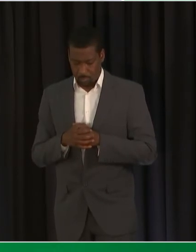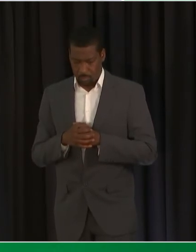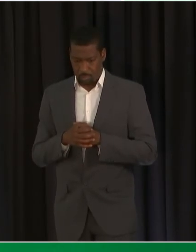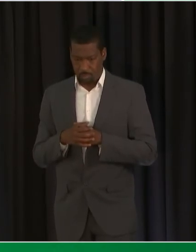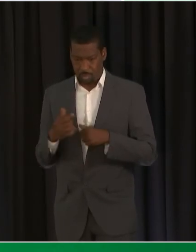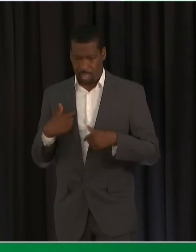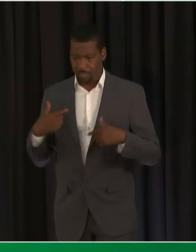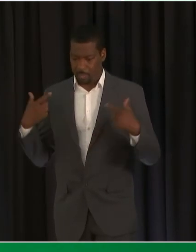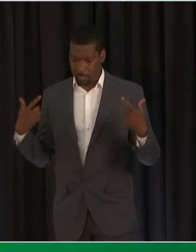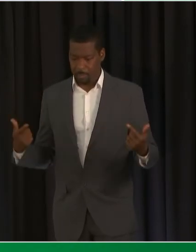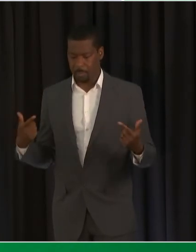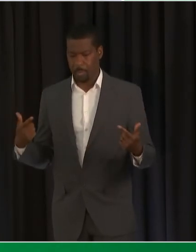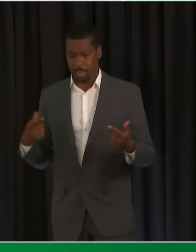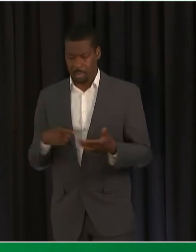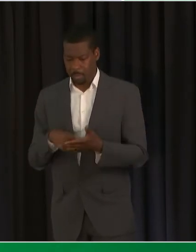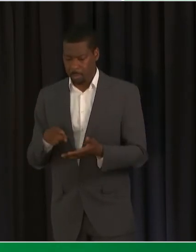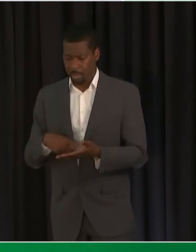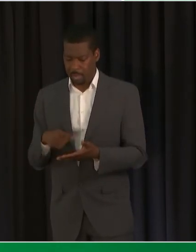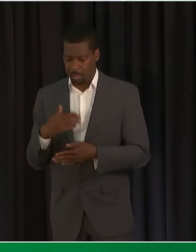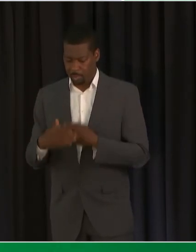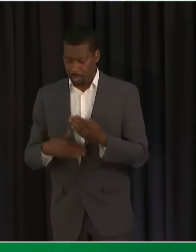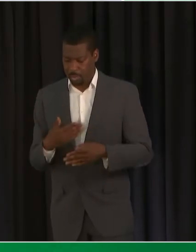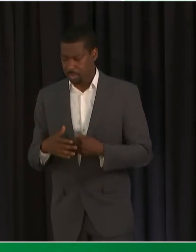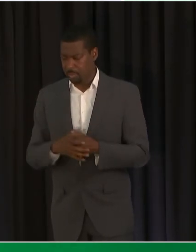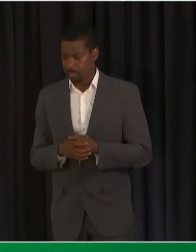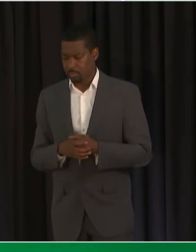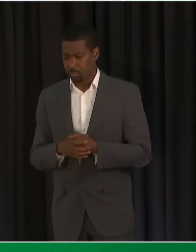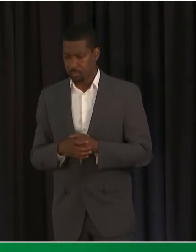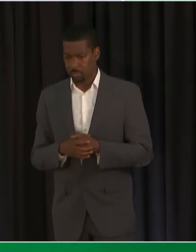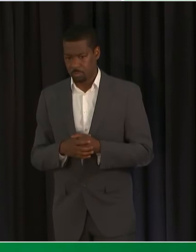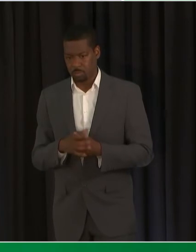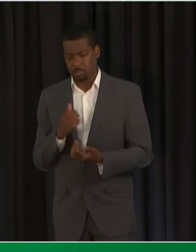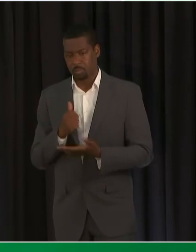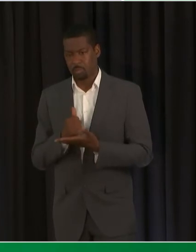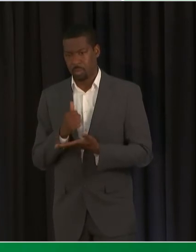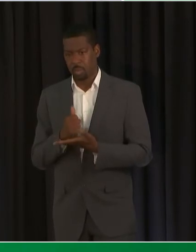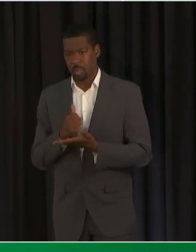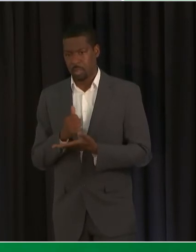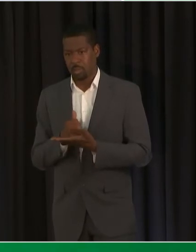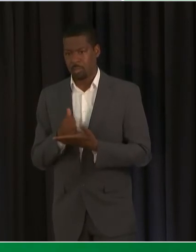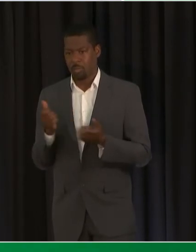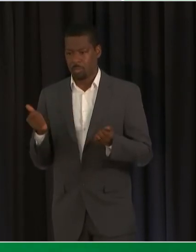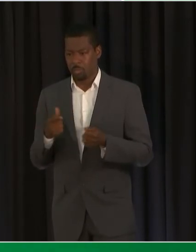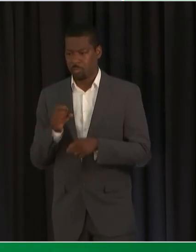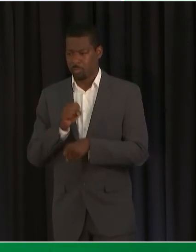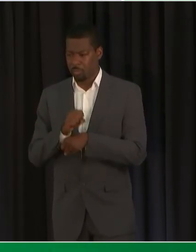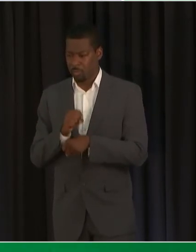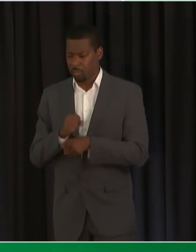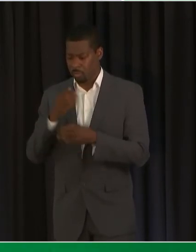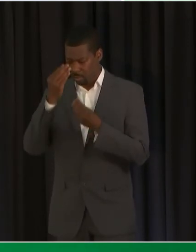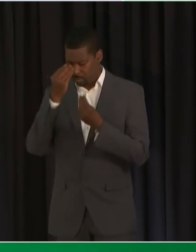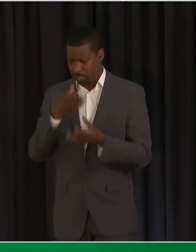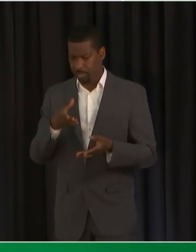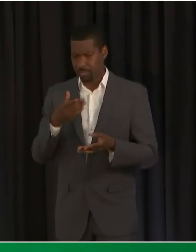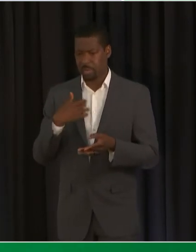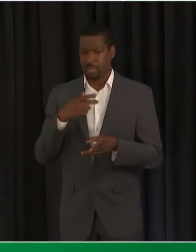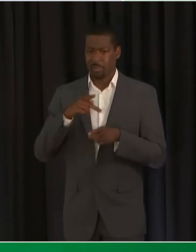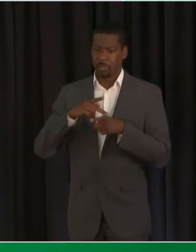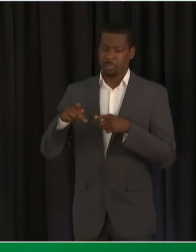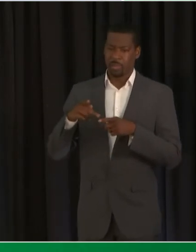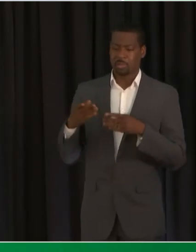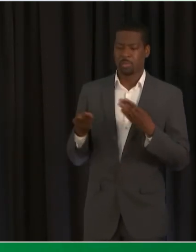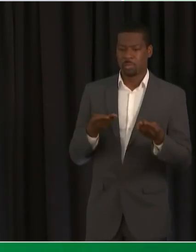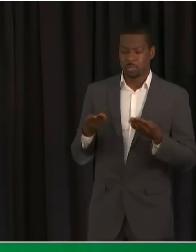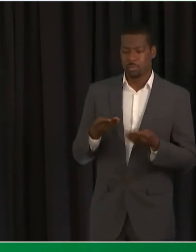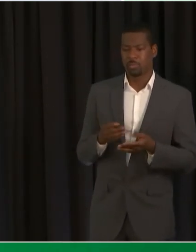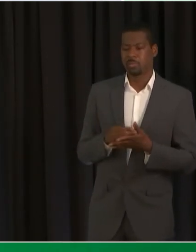big payroll processor, for example, was a huge help to help you with all of the labor data. Having professional